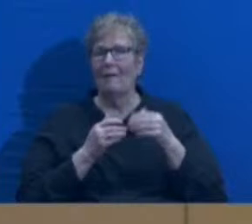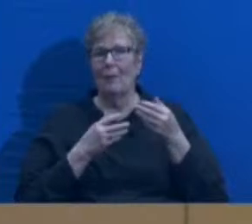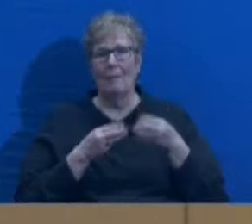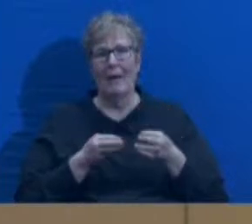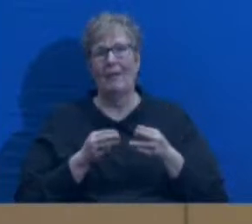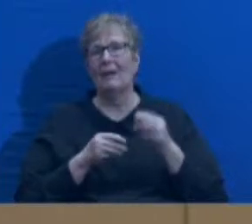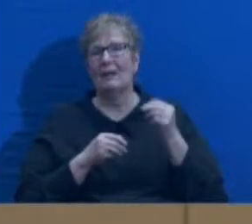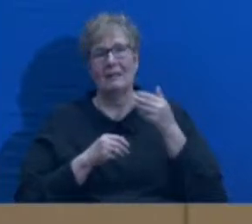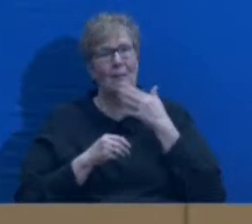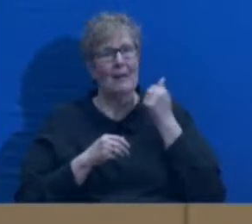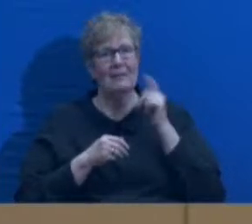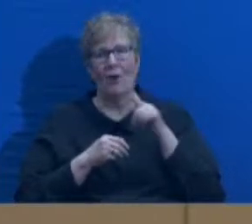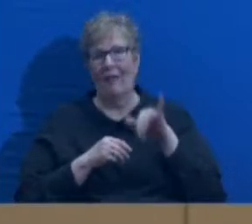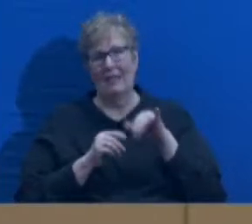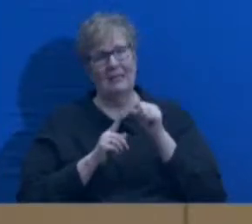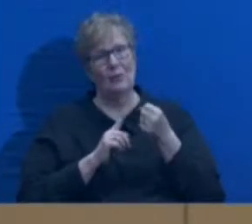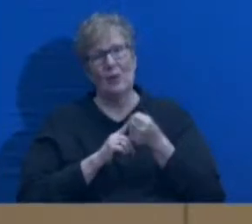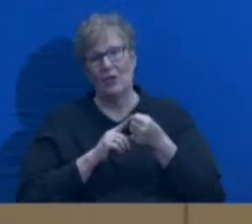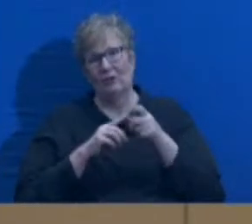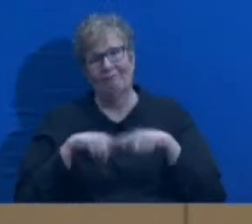in the particular situation.